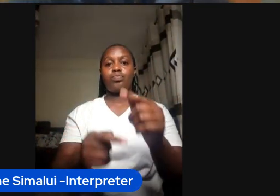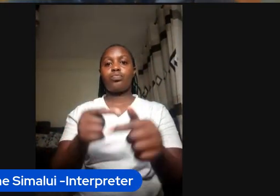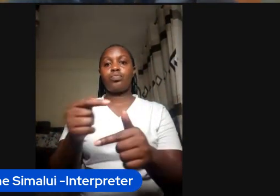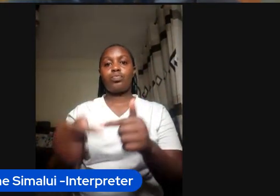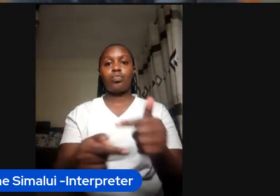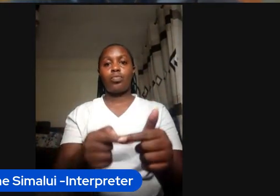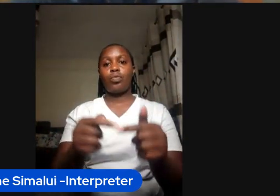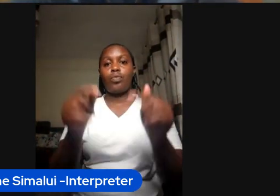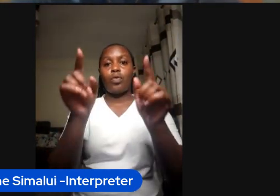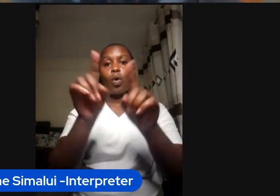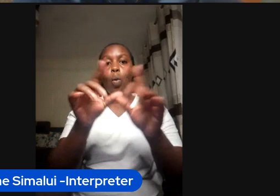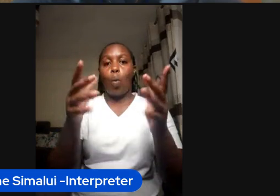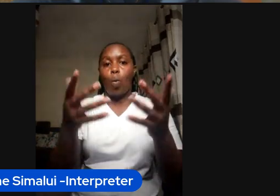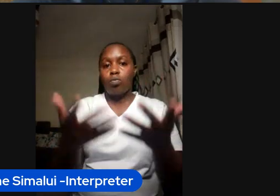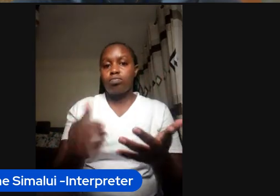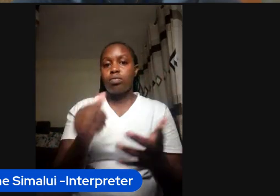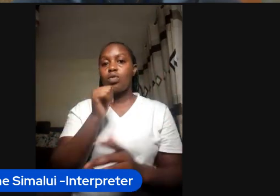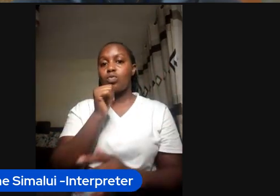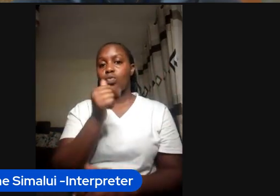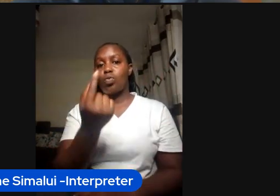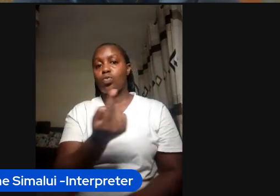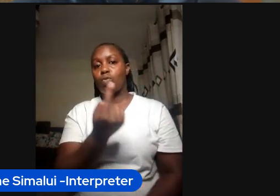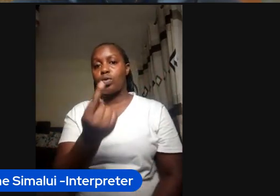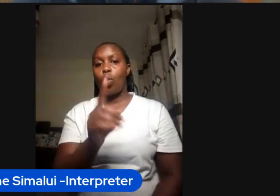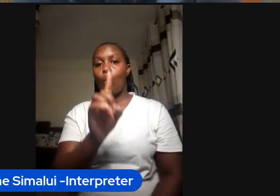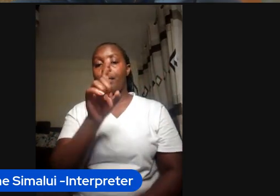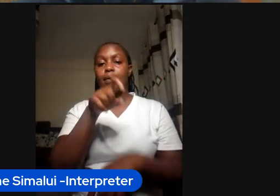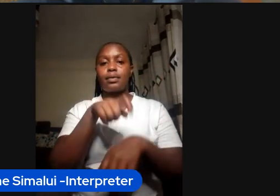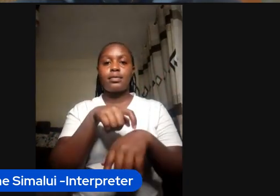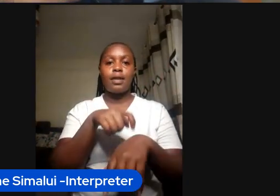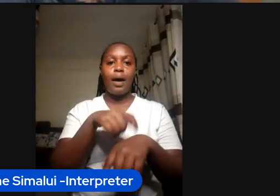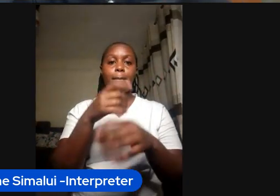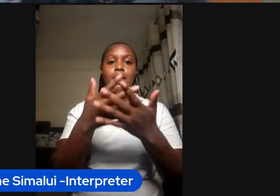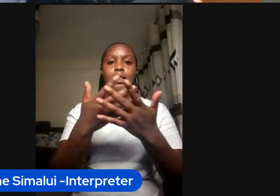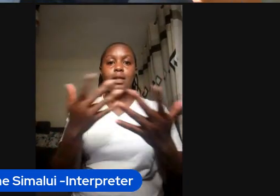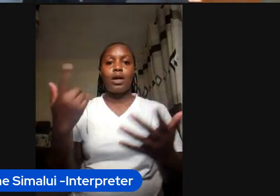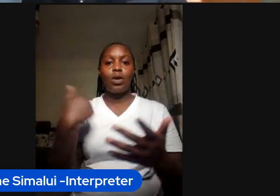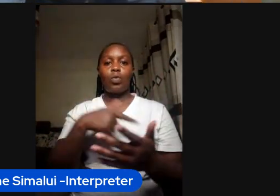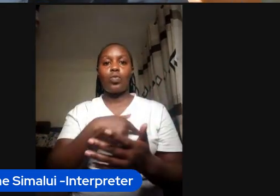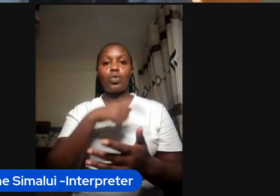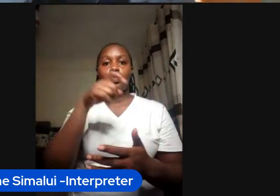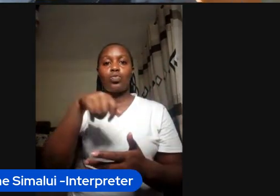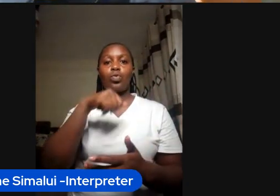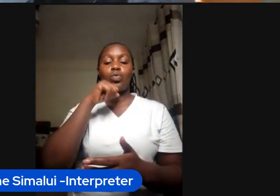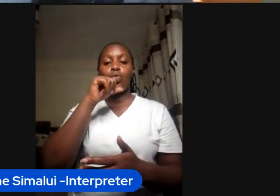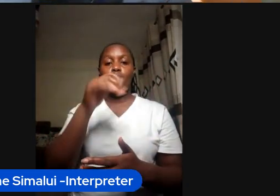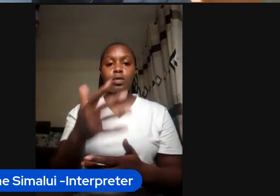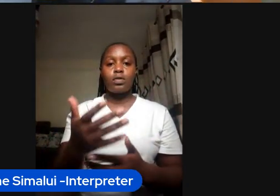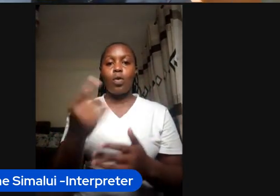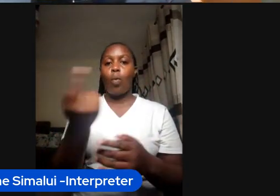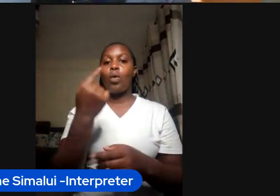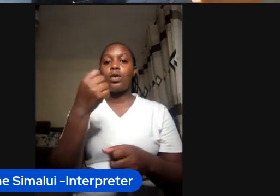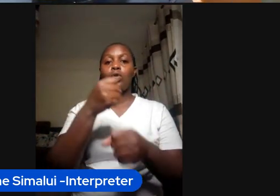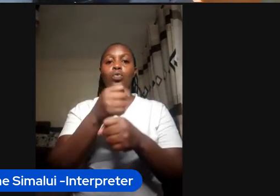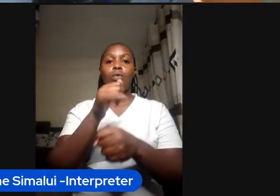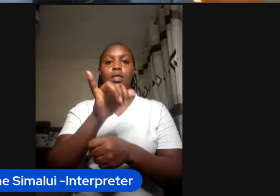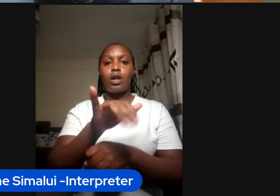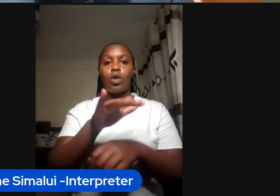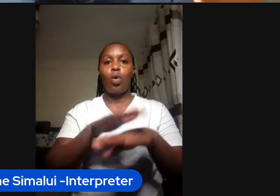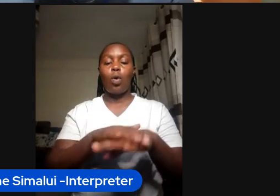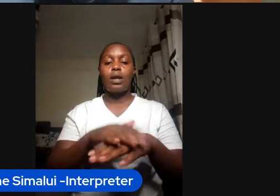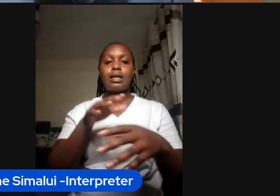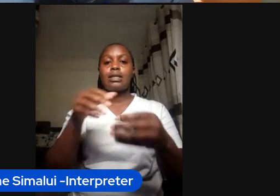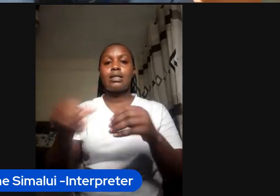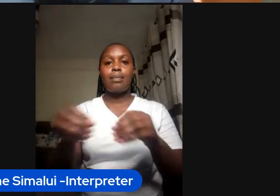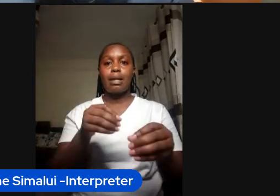Or it is not just a one-off gesture. We should not only post during the disability awareness days and all